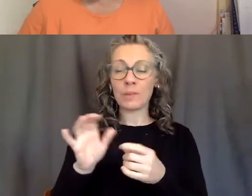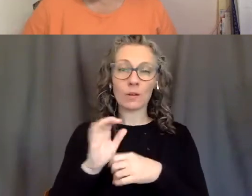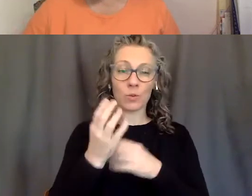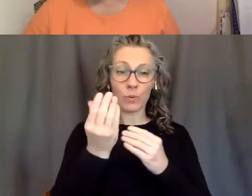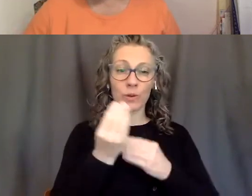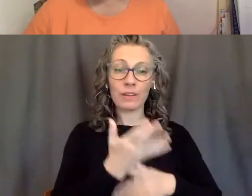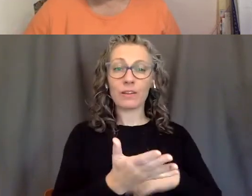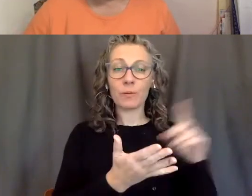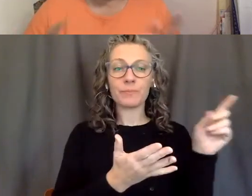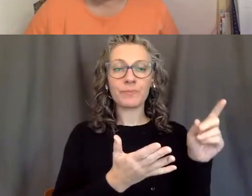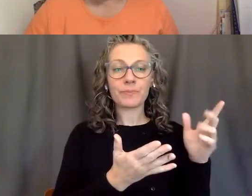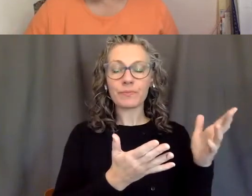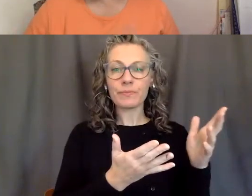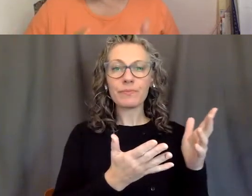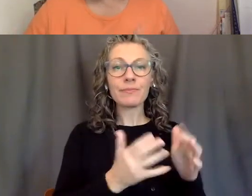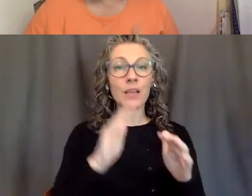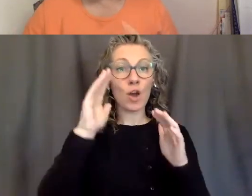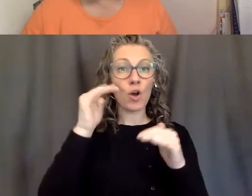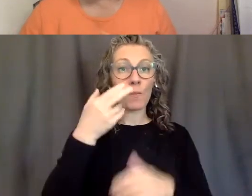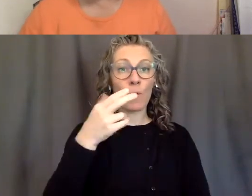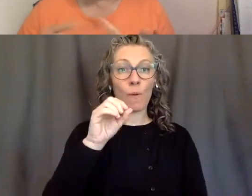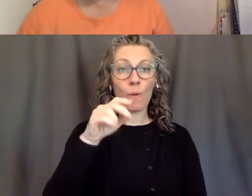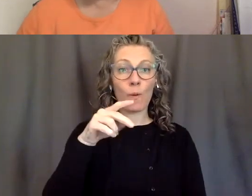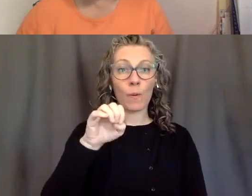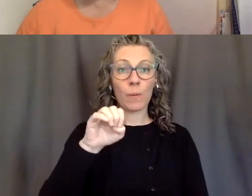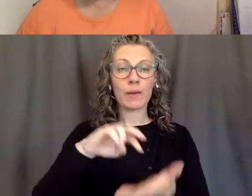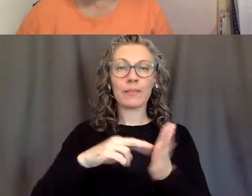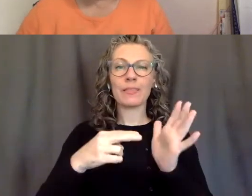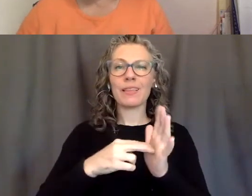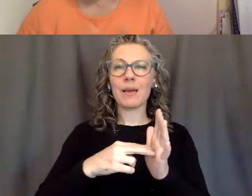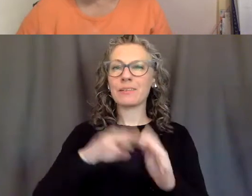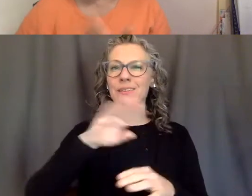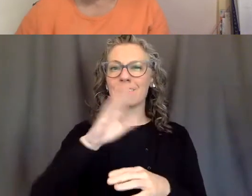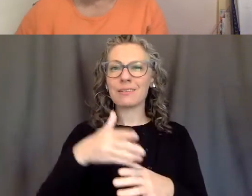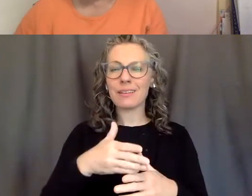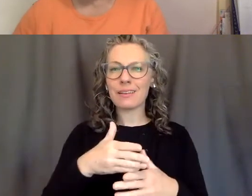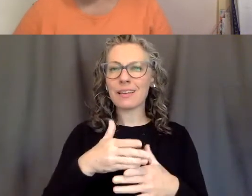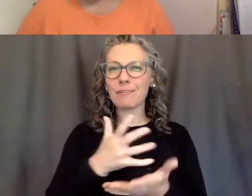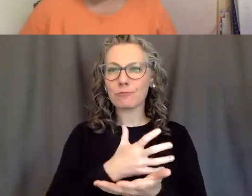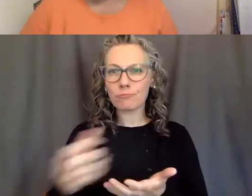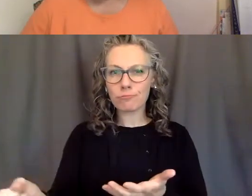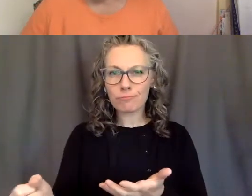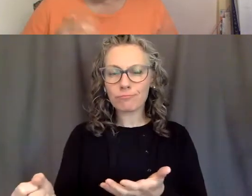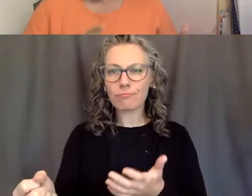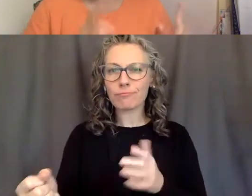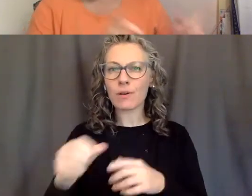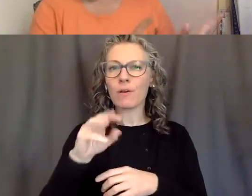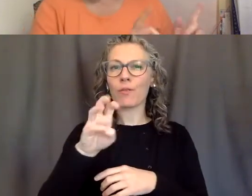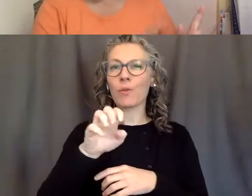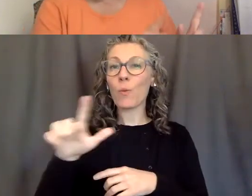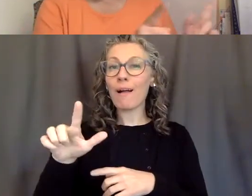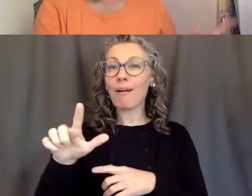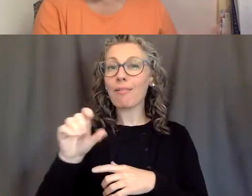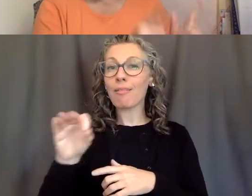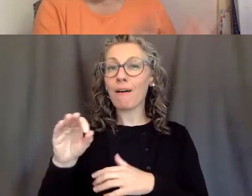by definition, hope is a never-ending well, never exhausted well. You can always go to